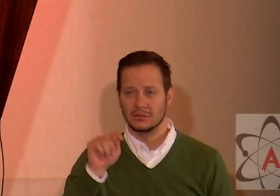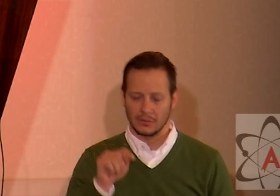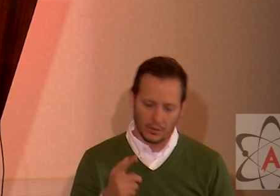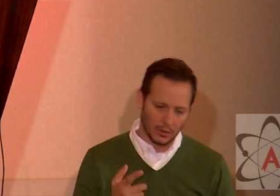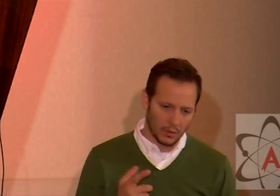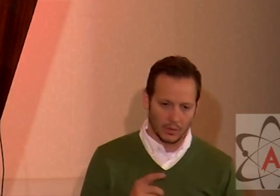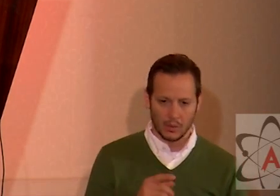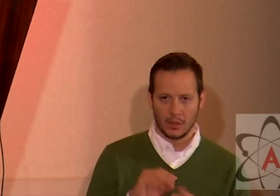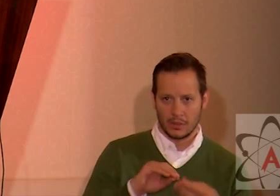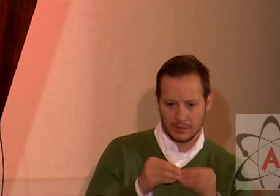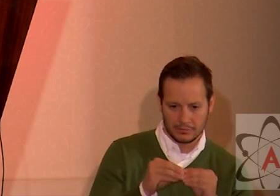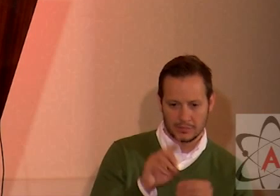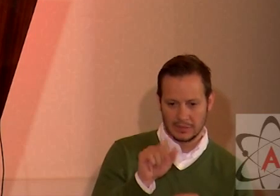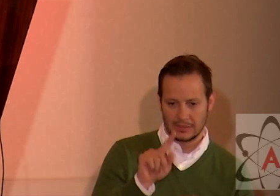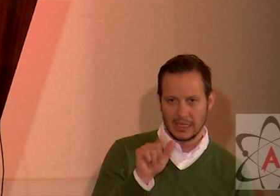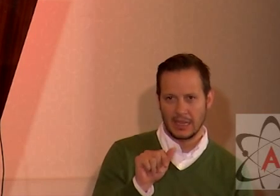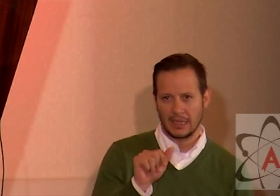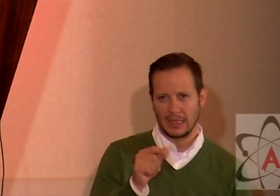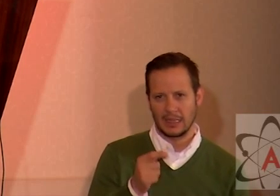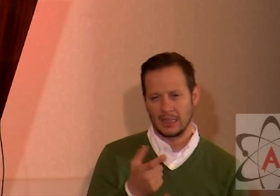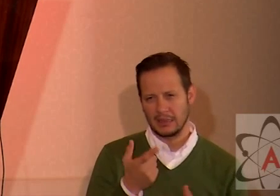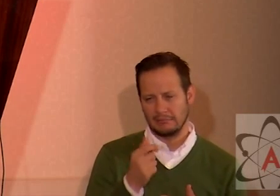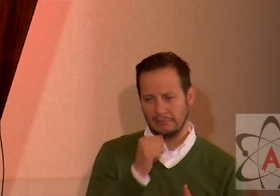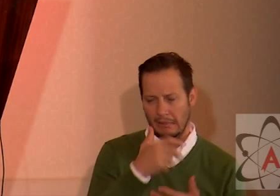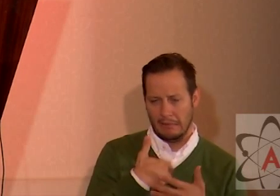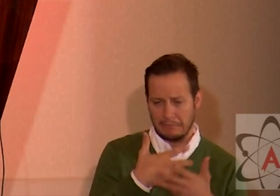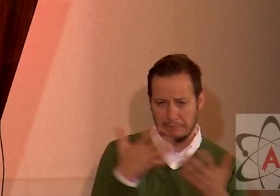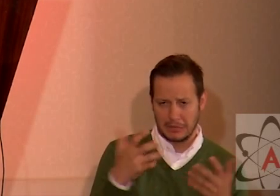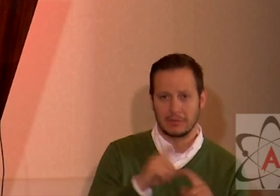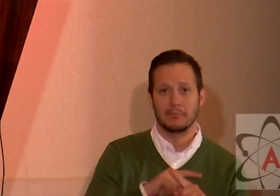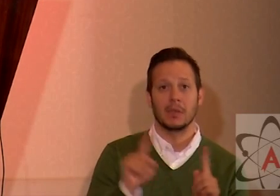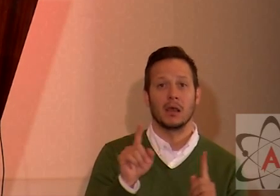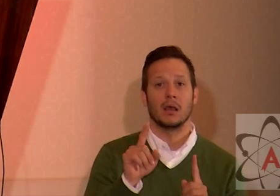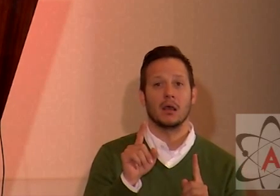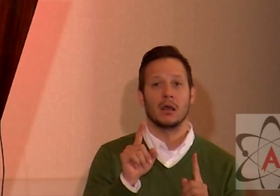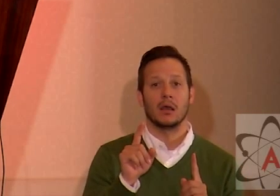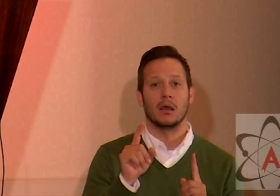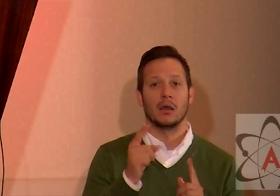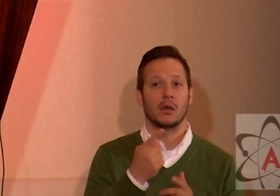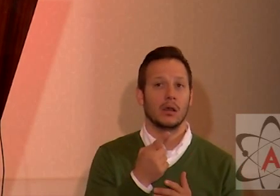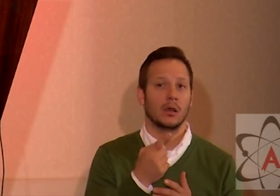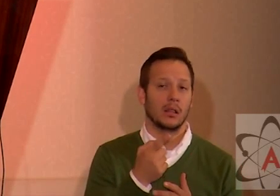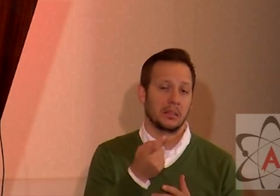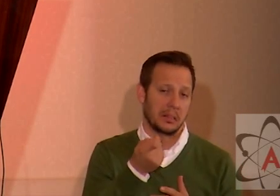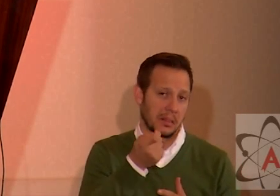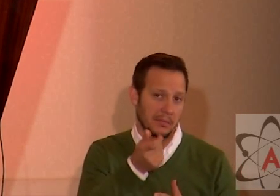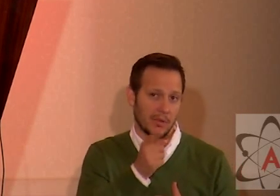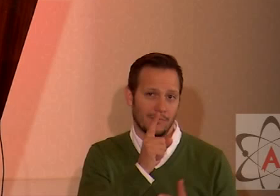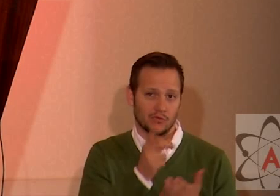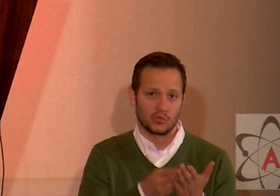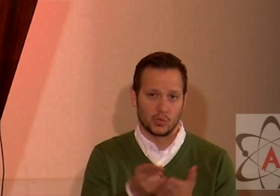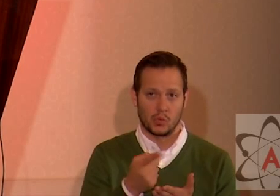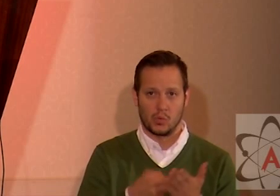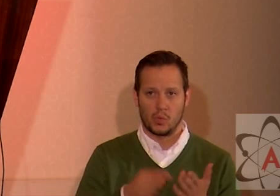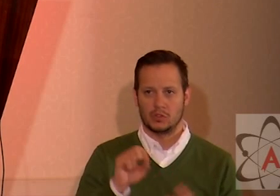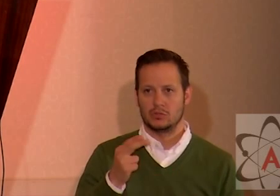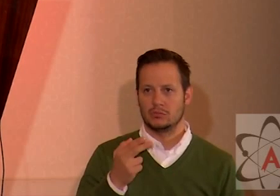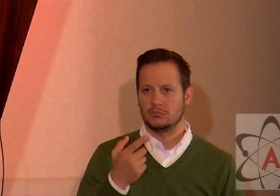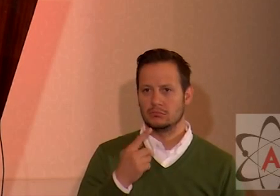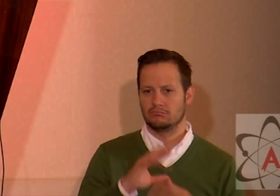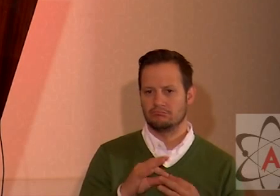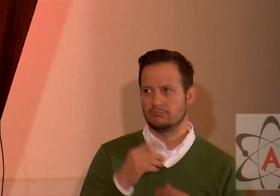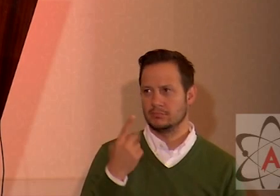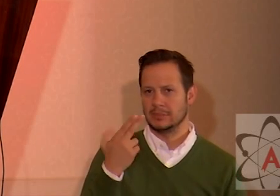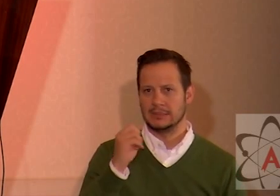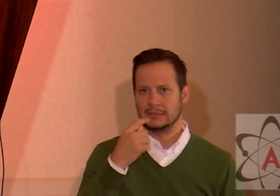the data on that overall is a little slim, but there's a certain kernel of truth to what he said. A lot of young people